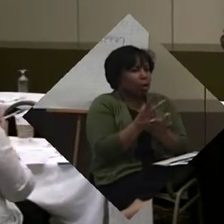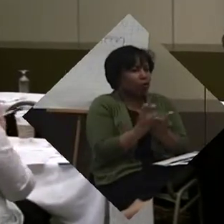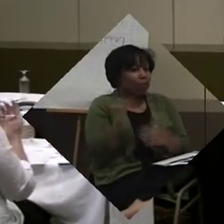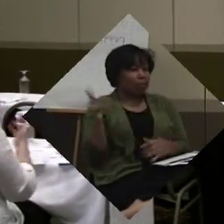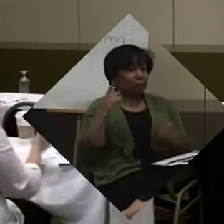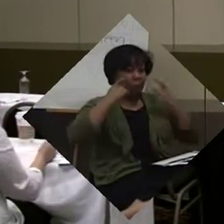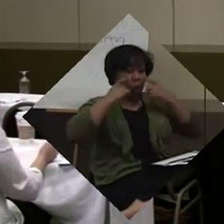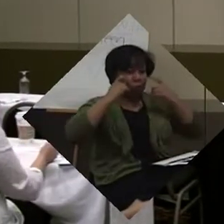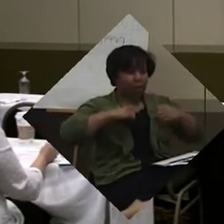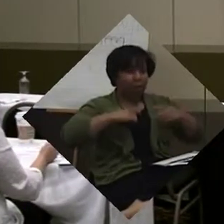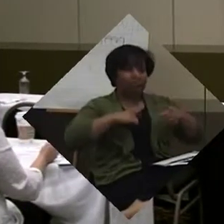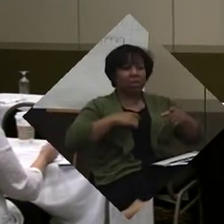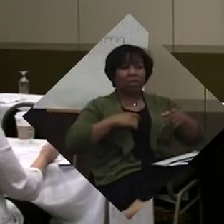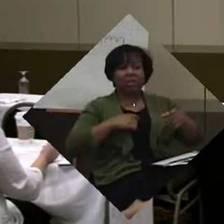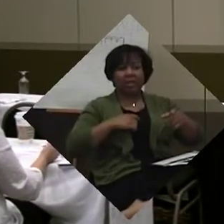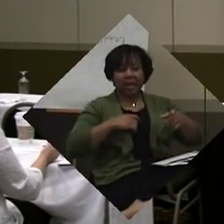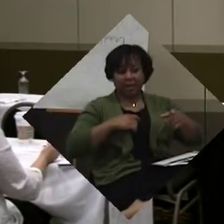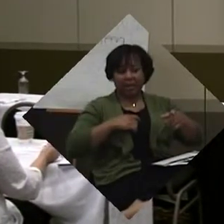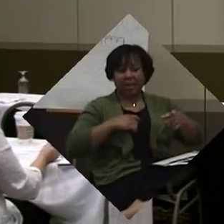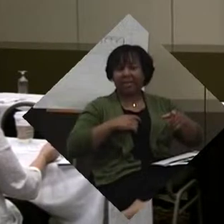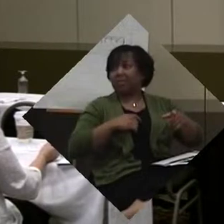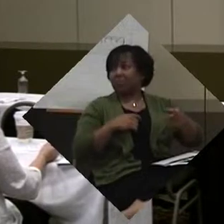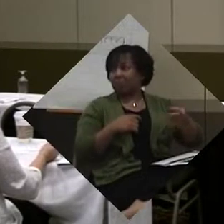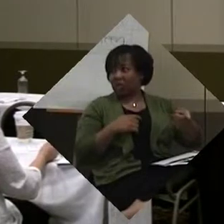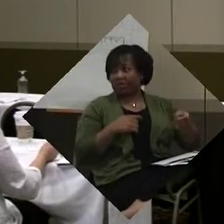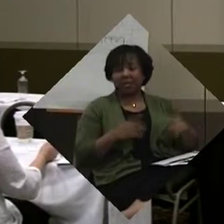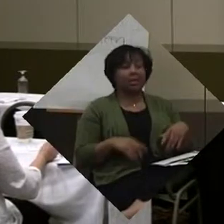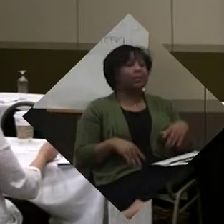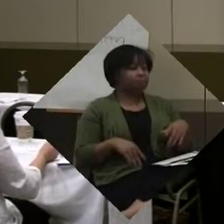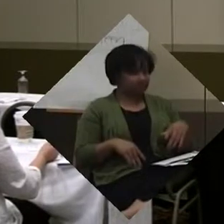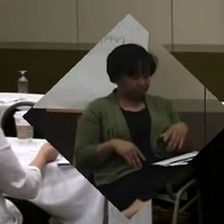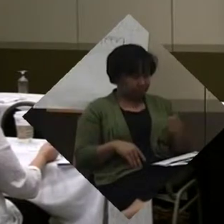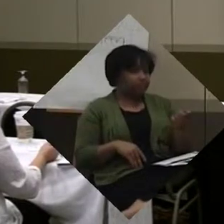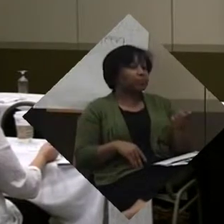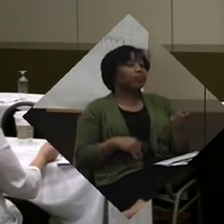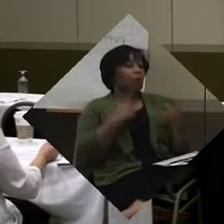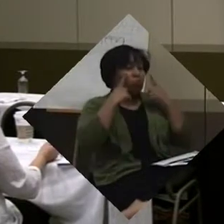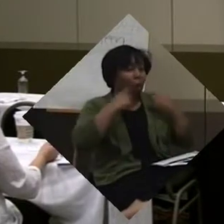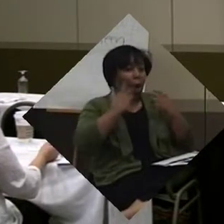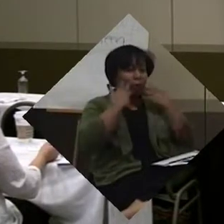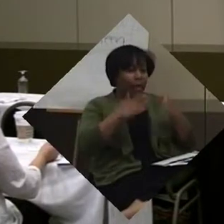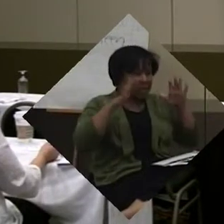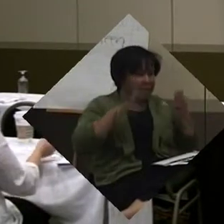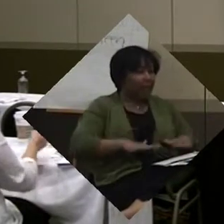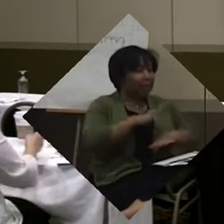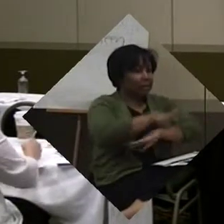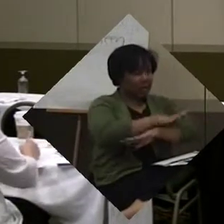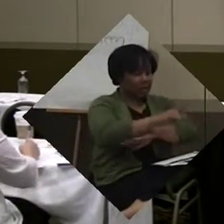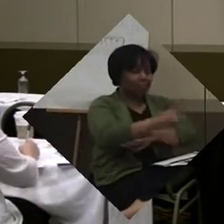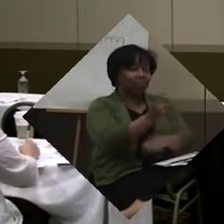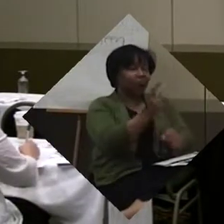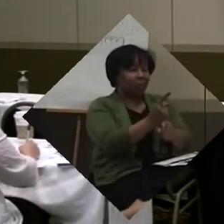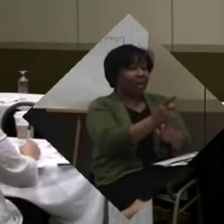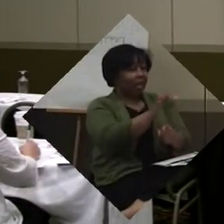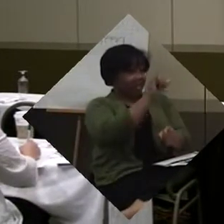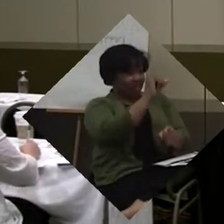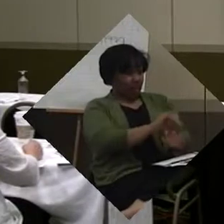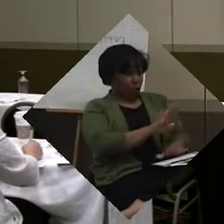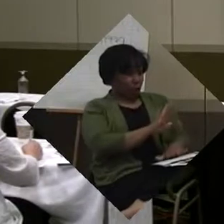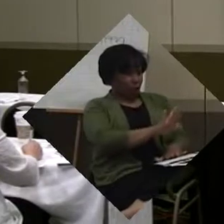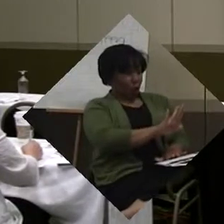Crying, screaming. Okay, we see crying, we see screaming. She's slapping the desk. Okay, so that's what a tantrum